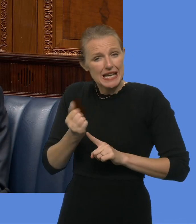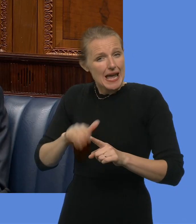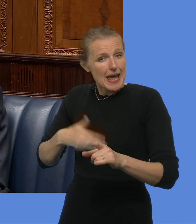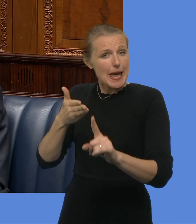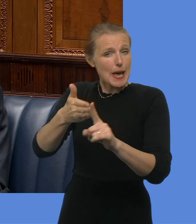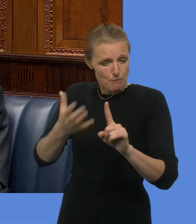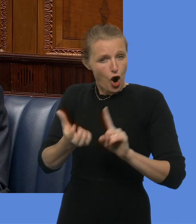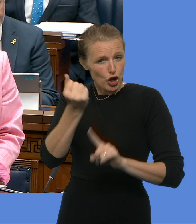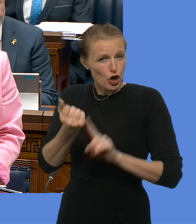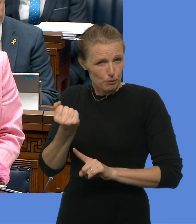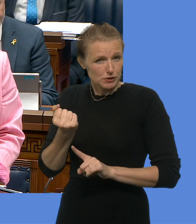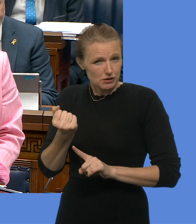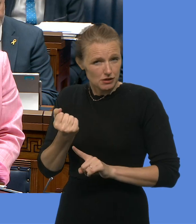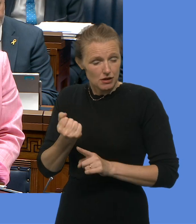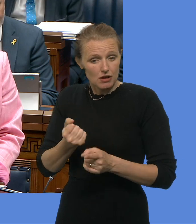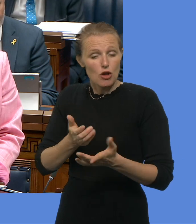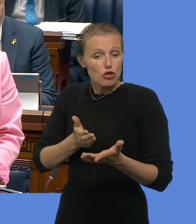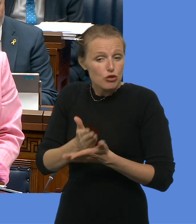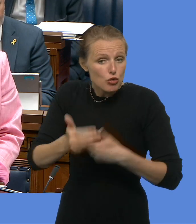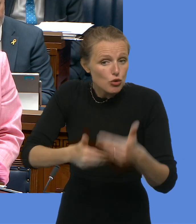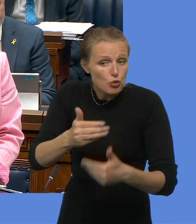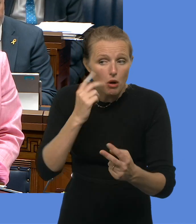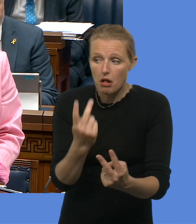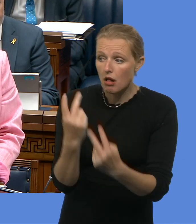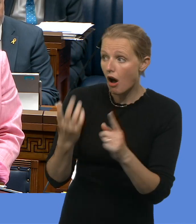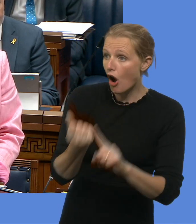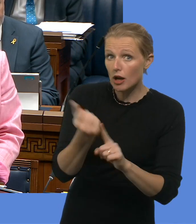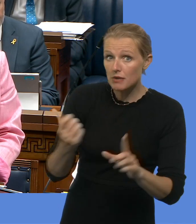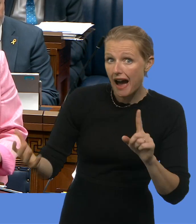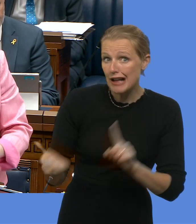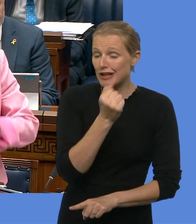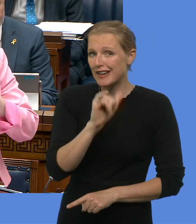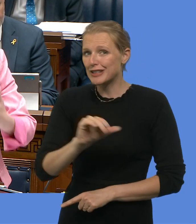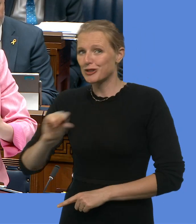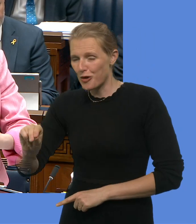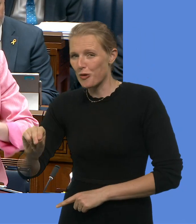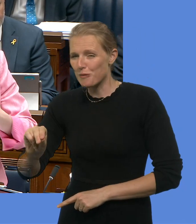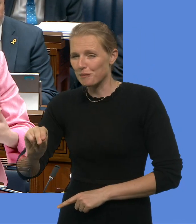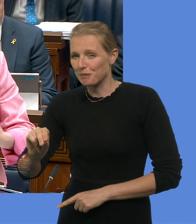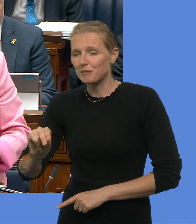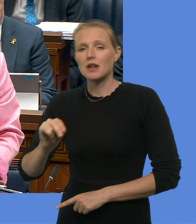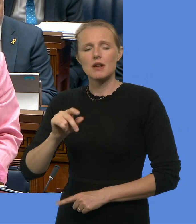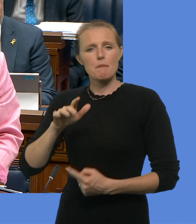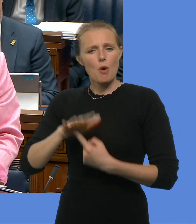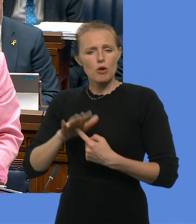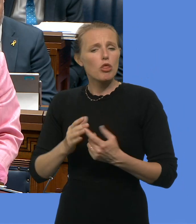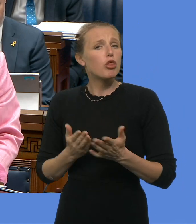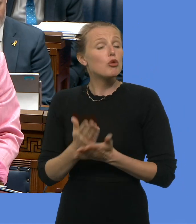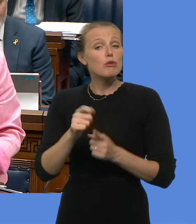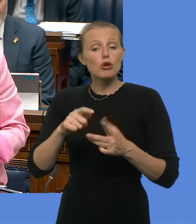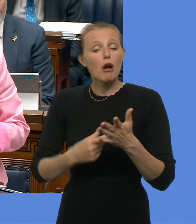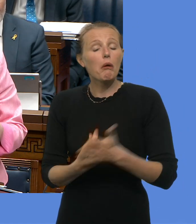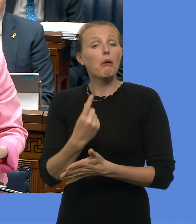baselined in terms of what it was that the project was designed to improve upon. And then, of course, we then curve back around, sometimes periodically throughout the